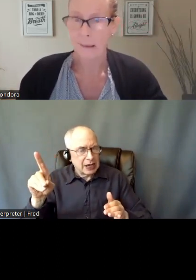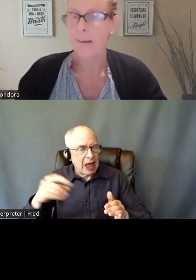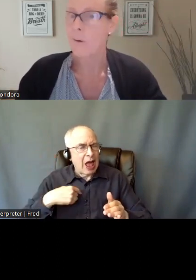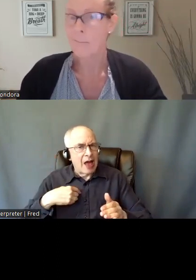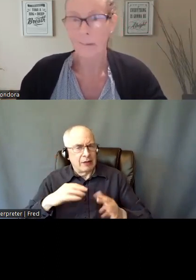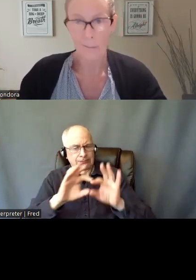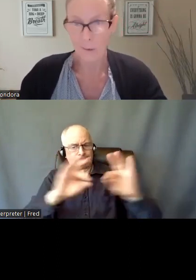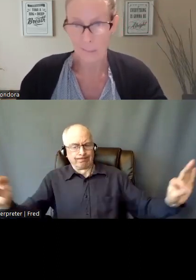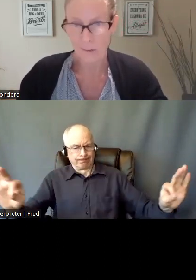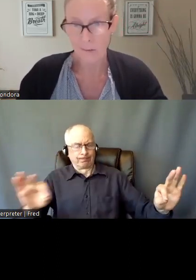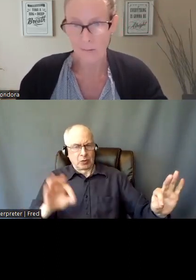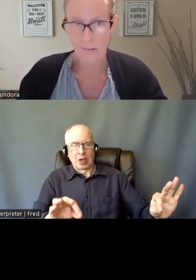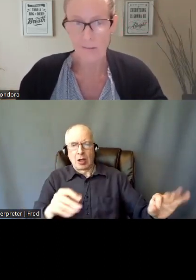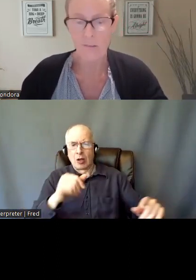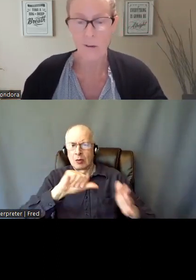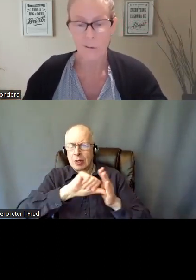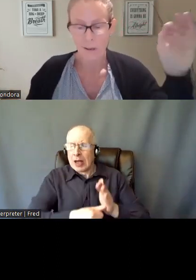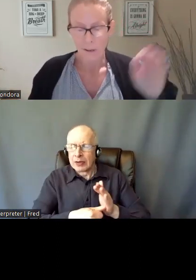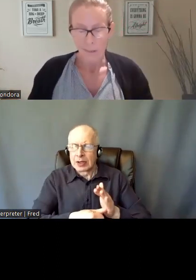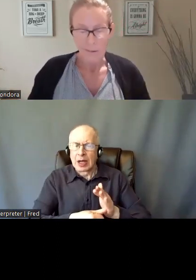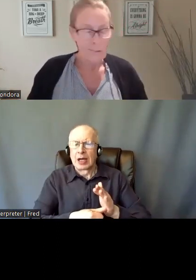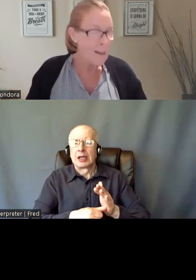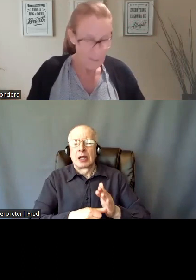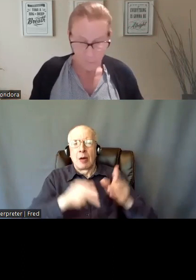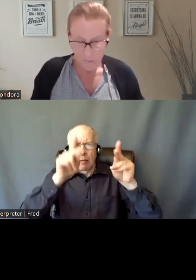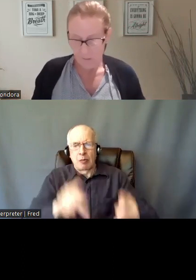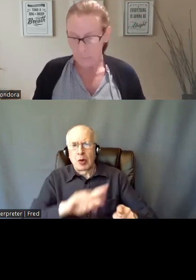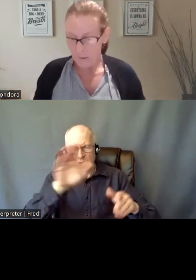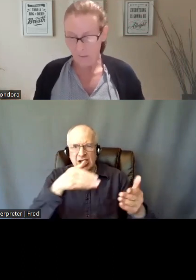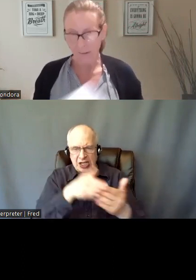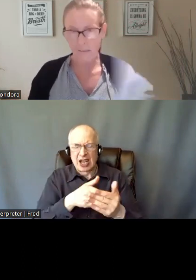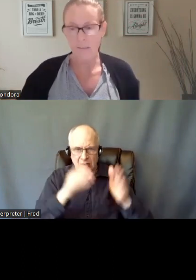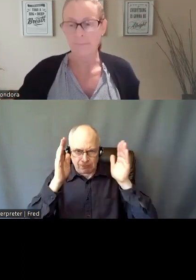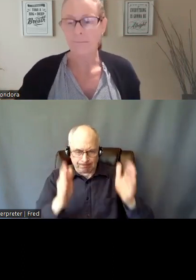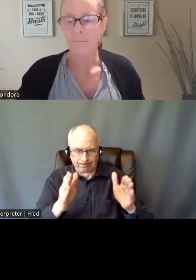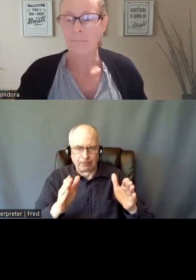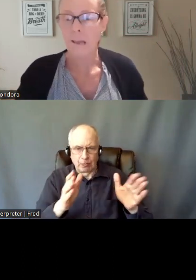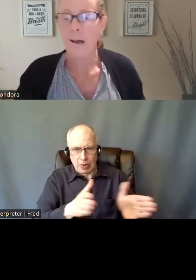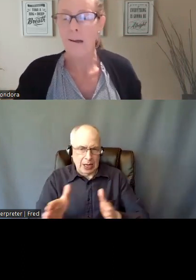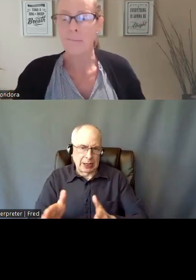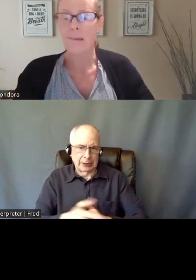person-centered planning and home and community-based services. So there's a lot of forces that are pushing this